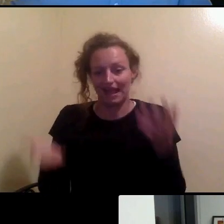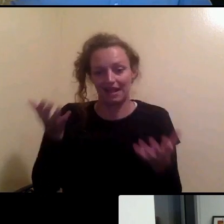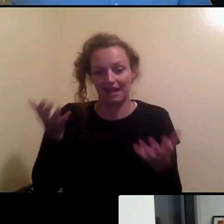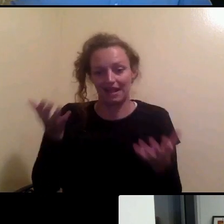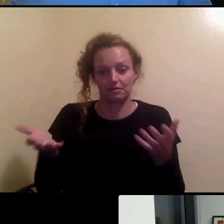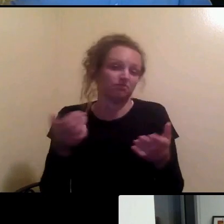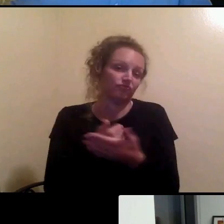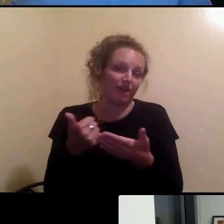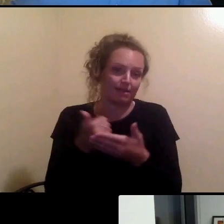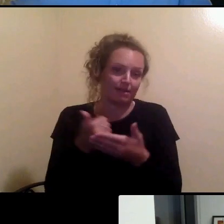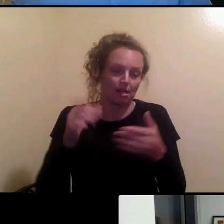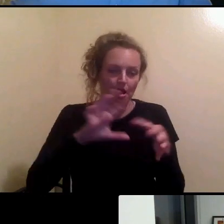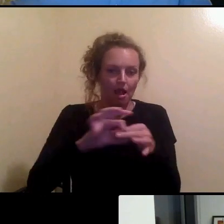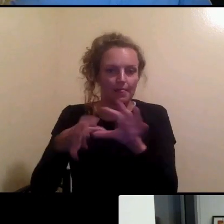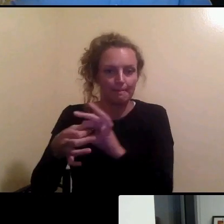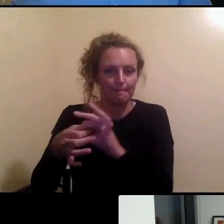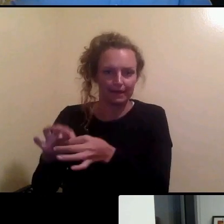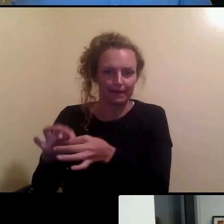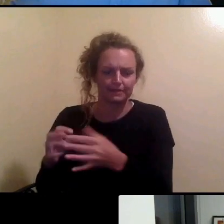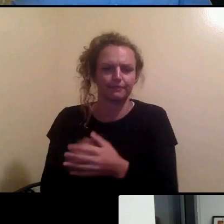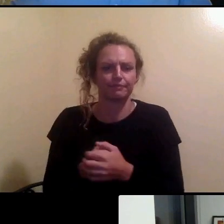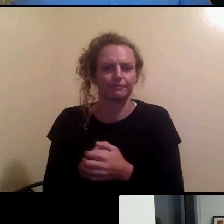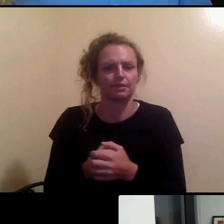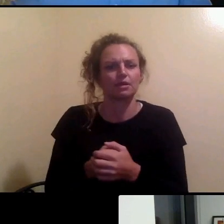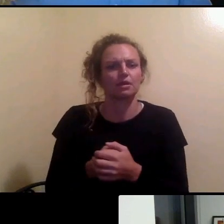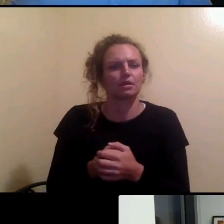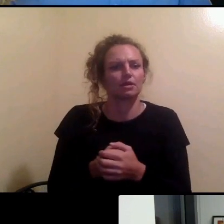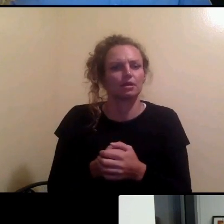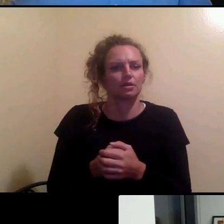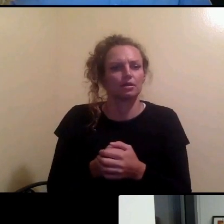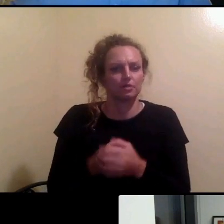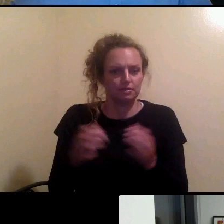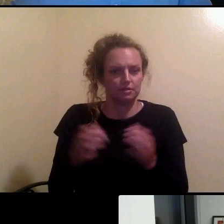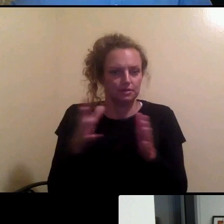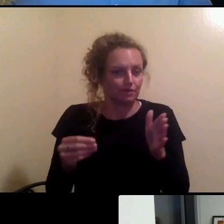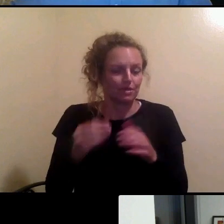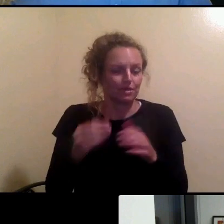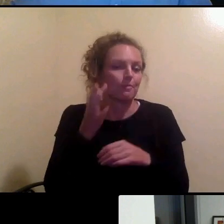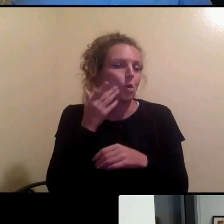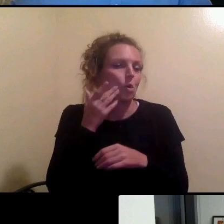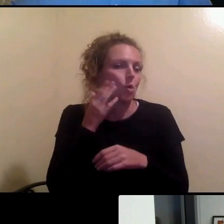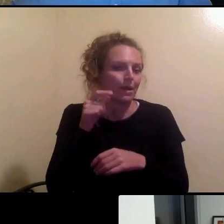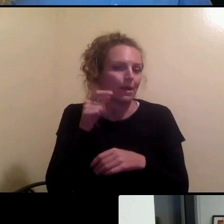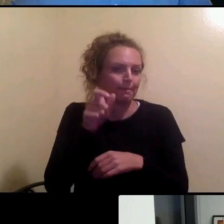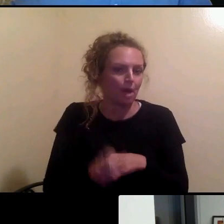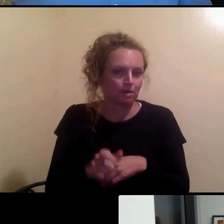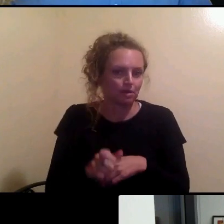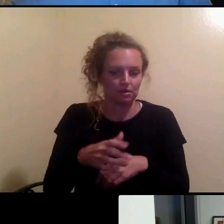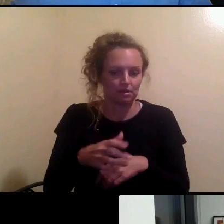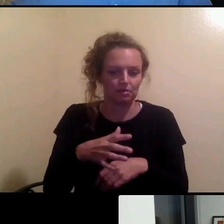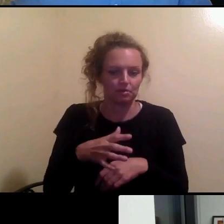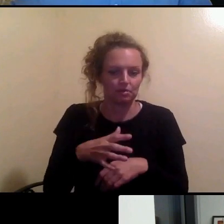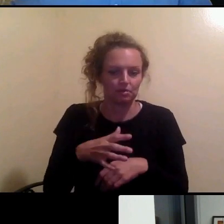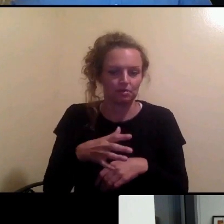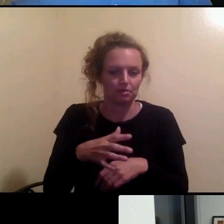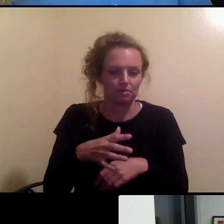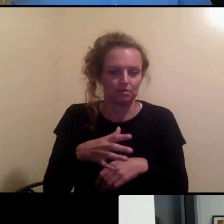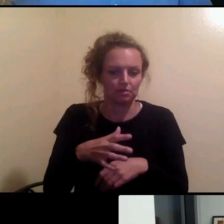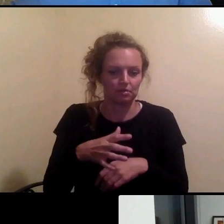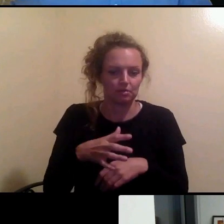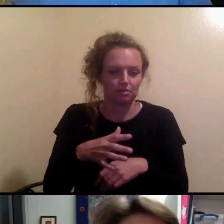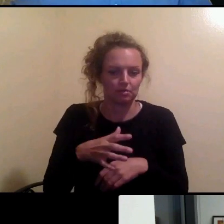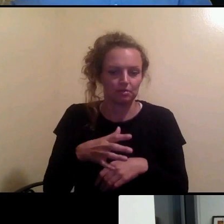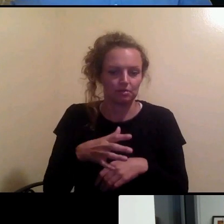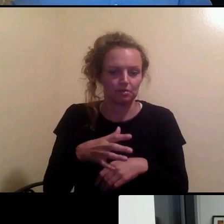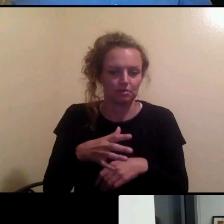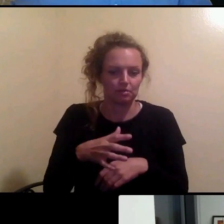no, nobody should be able to graduate, even say, no, like as an accountant without understanding the impact of disability inclusion, as a